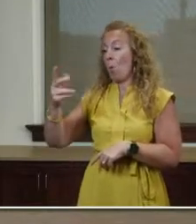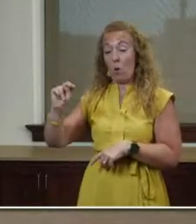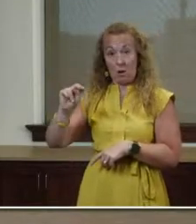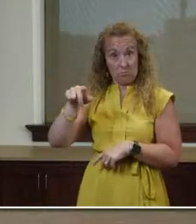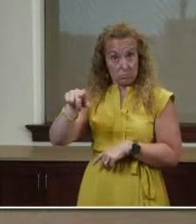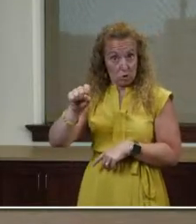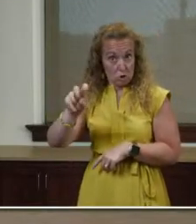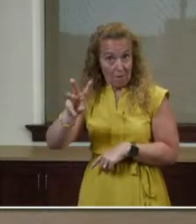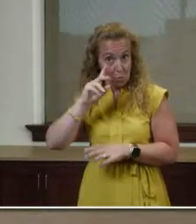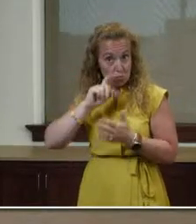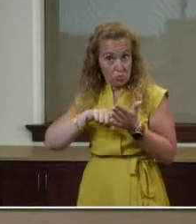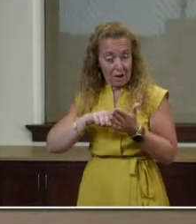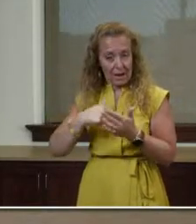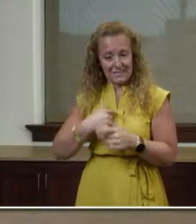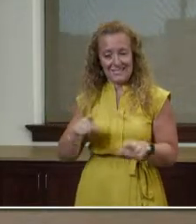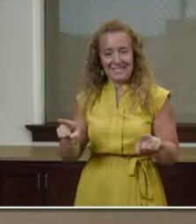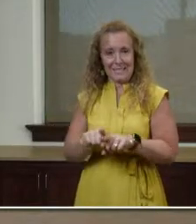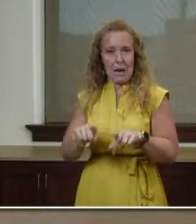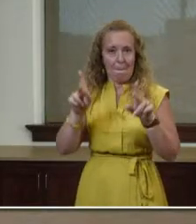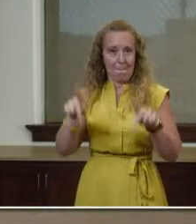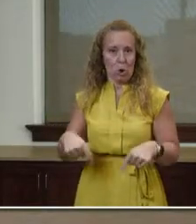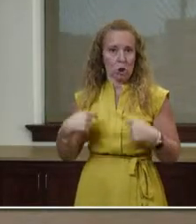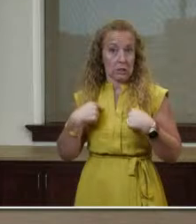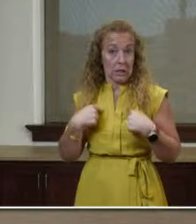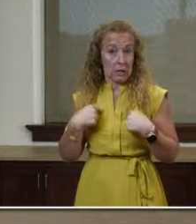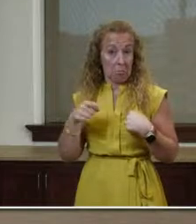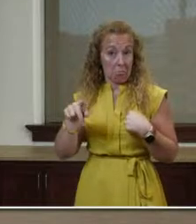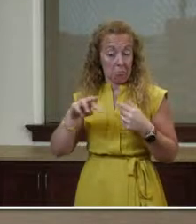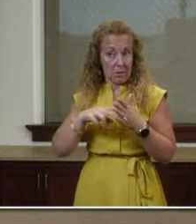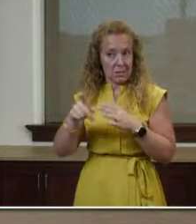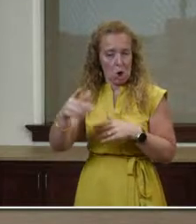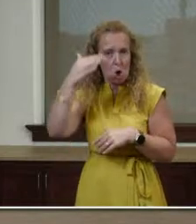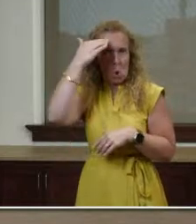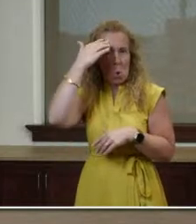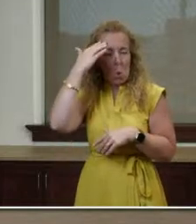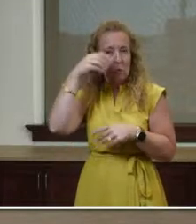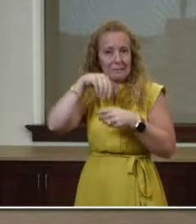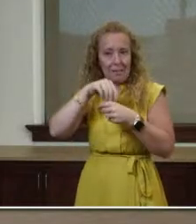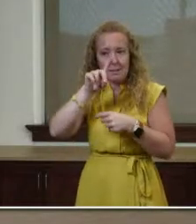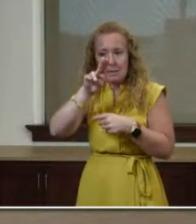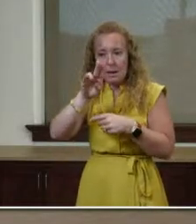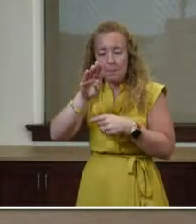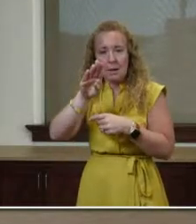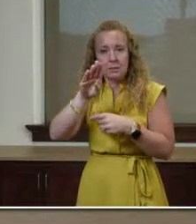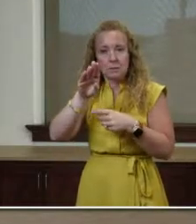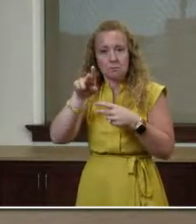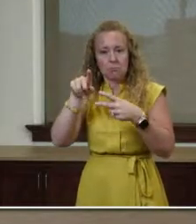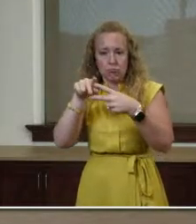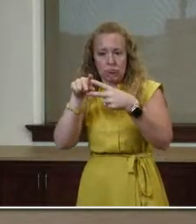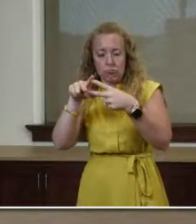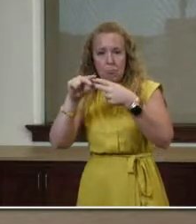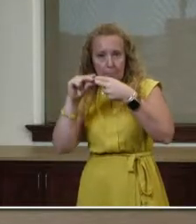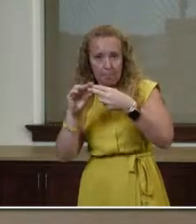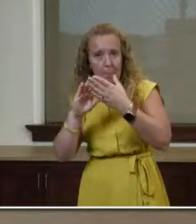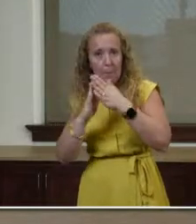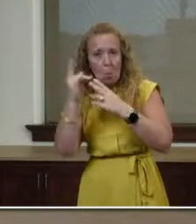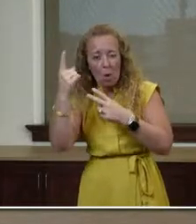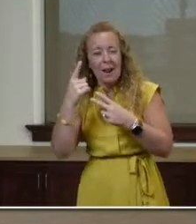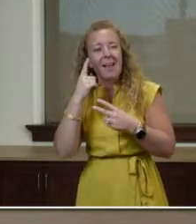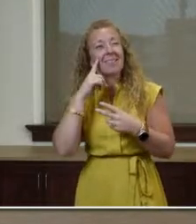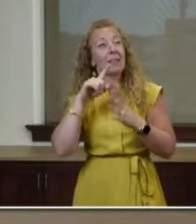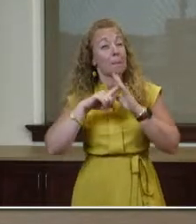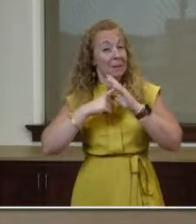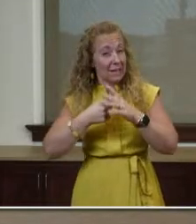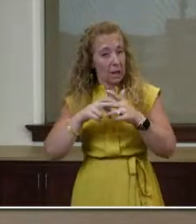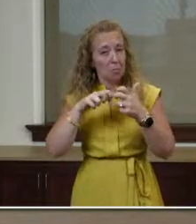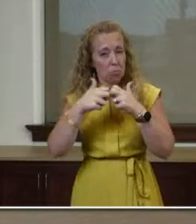the software recognize that I'm the same person and put me in the database and match me up? And I think there was some issues with that originally,